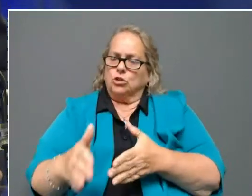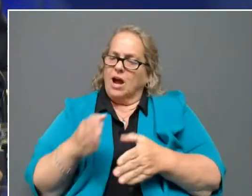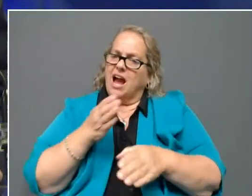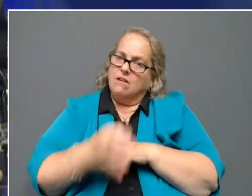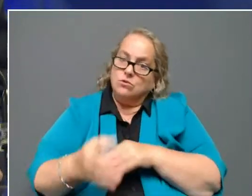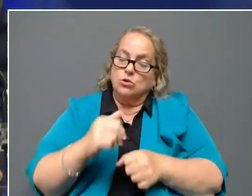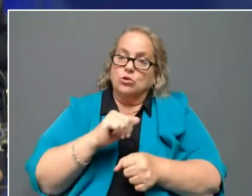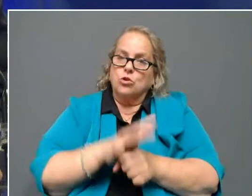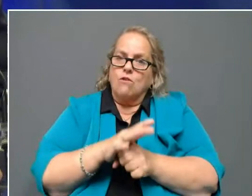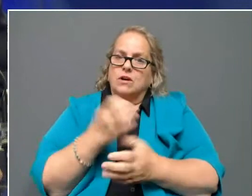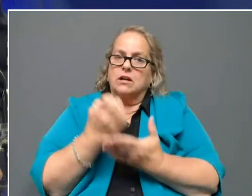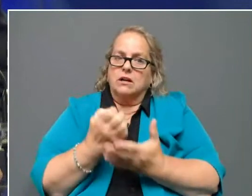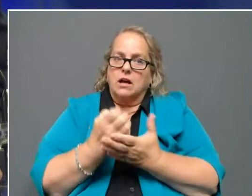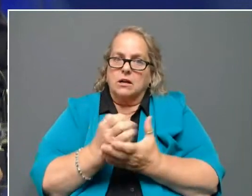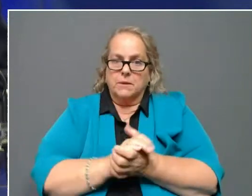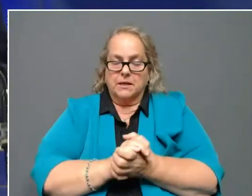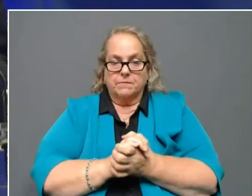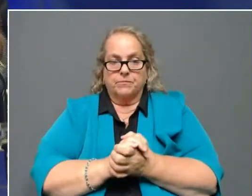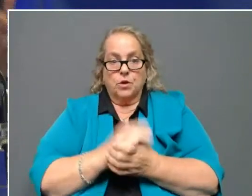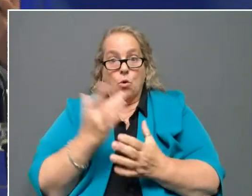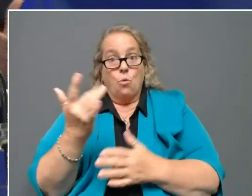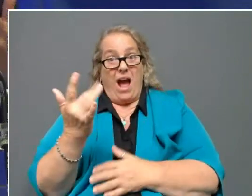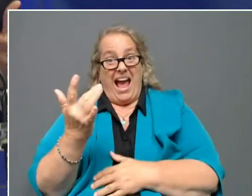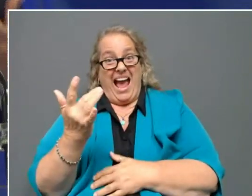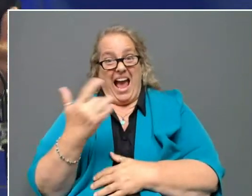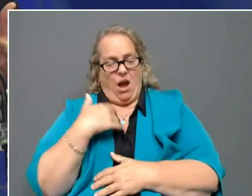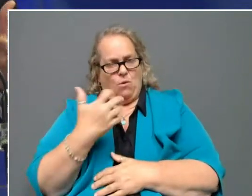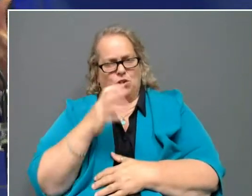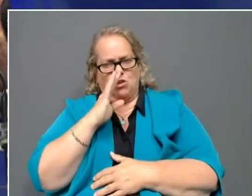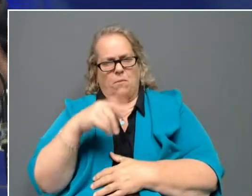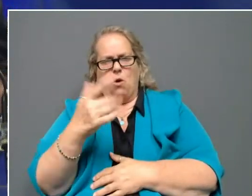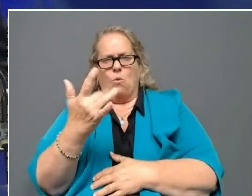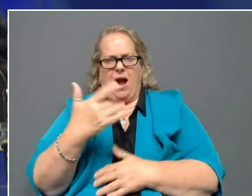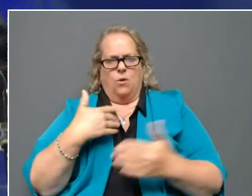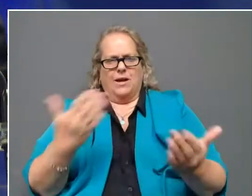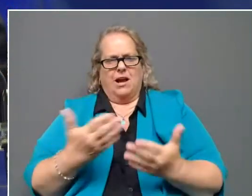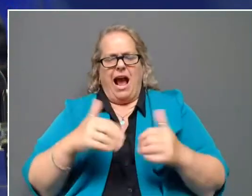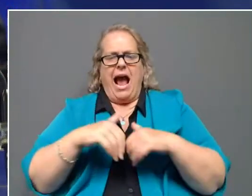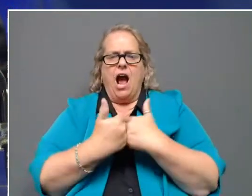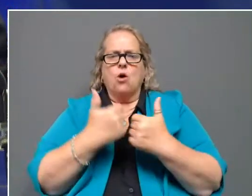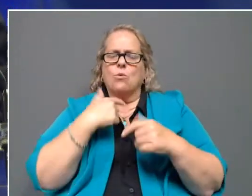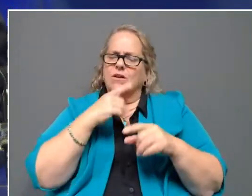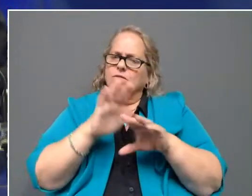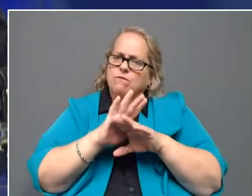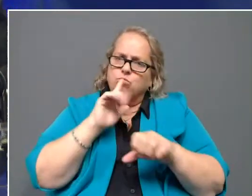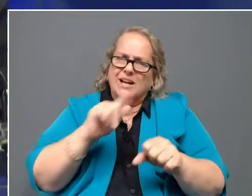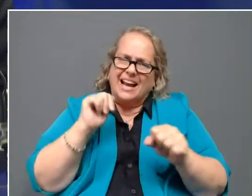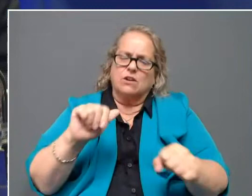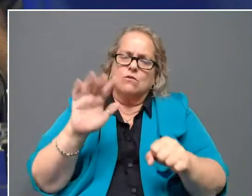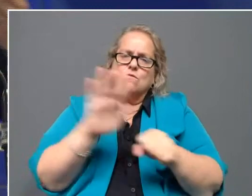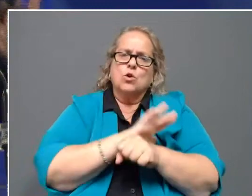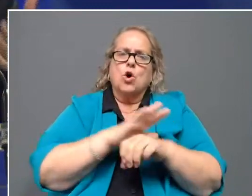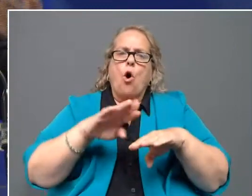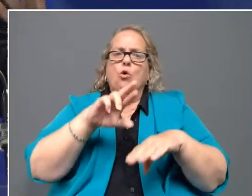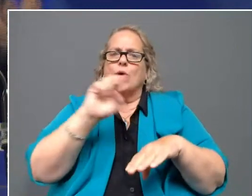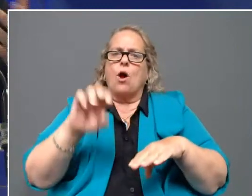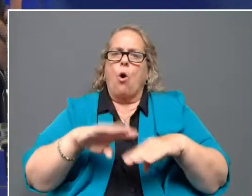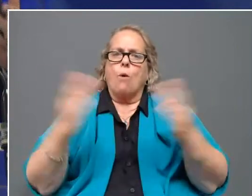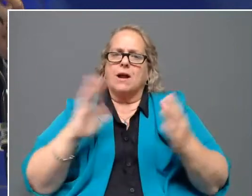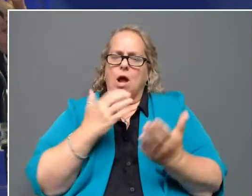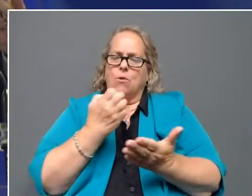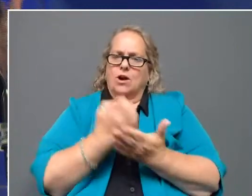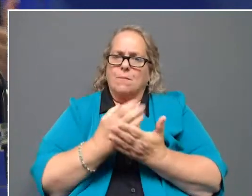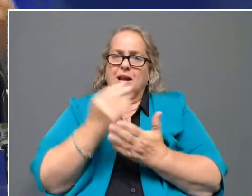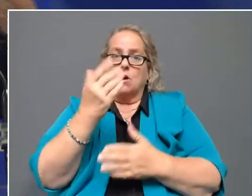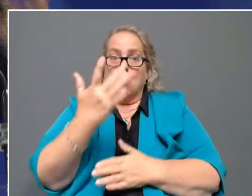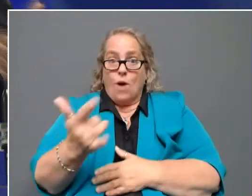to highlight why we are here, how we've been able to fully reopen our economy, and why we're seeing this incredible